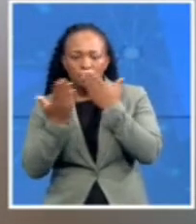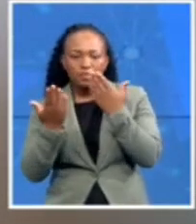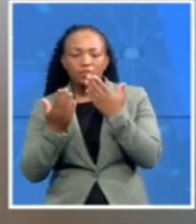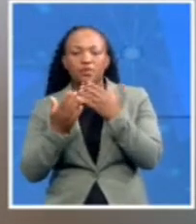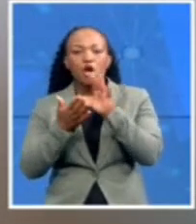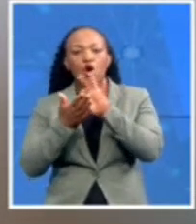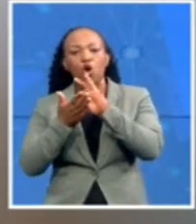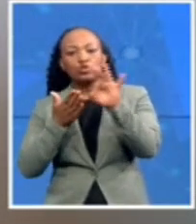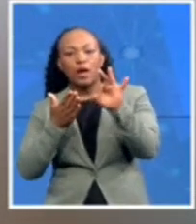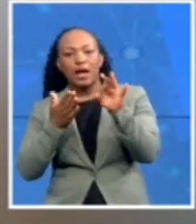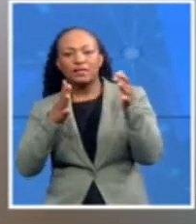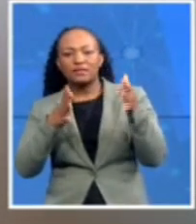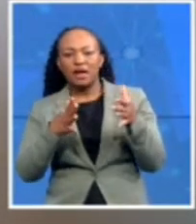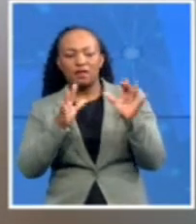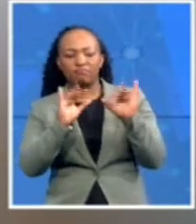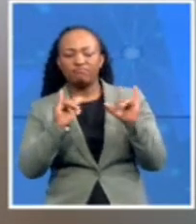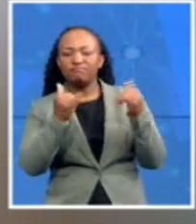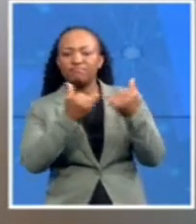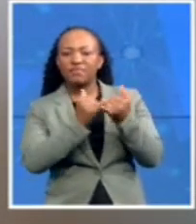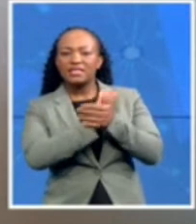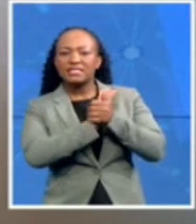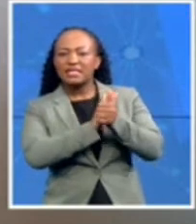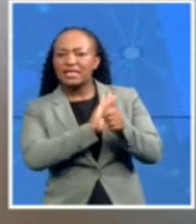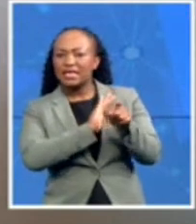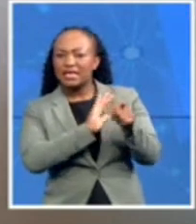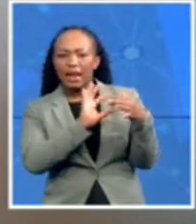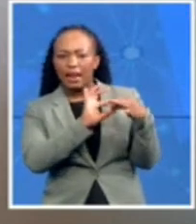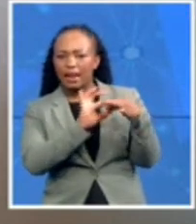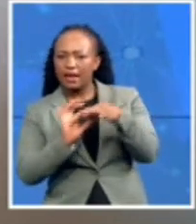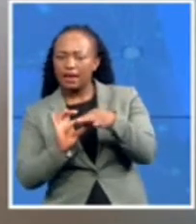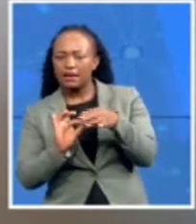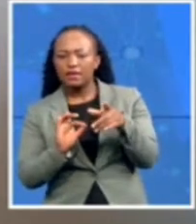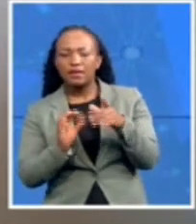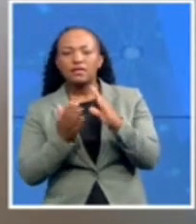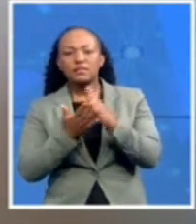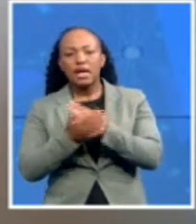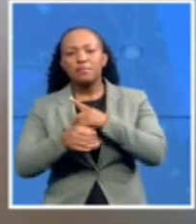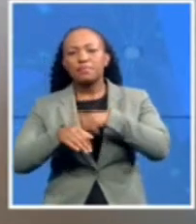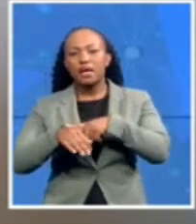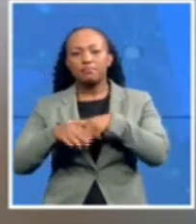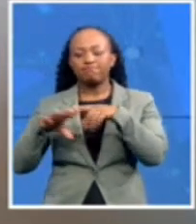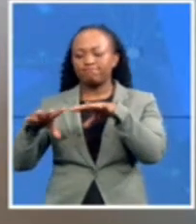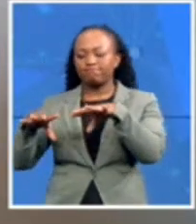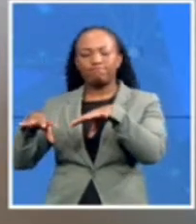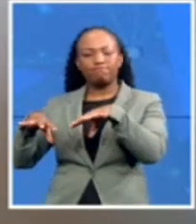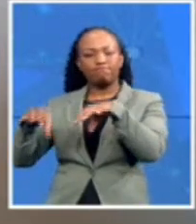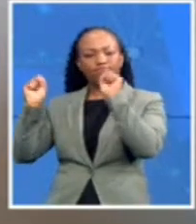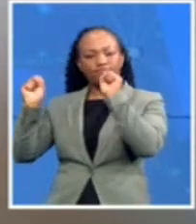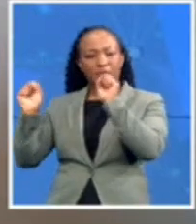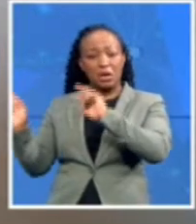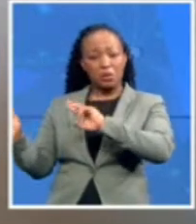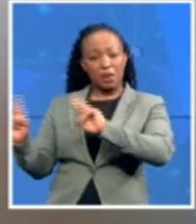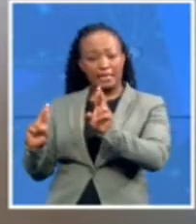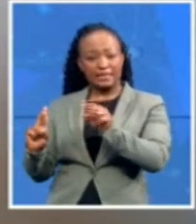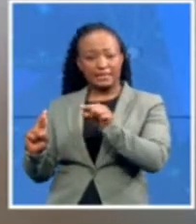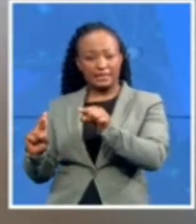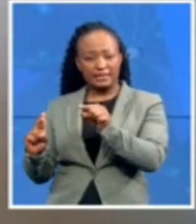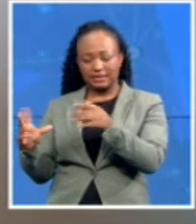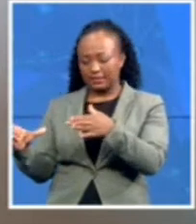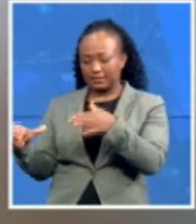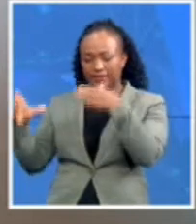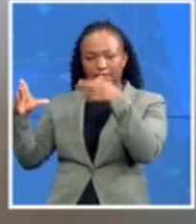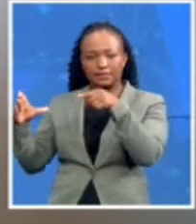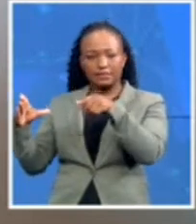to outage readiness. With other words, how long and how well we are prepared